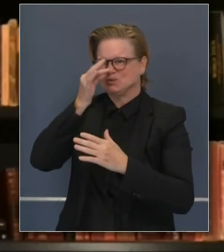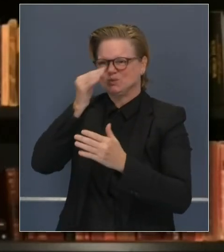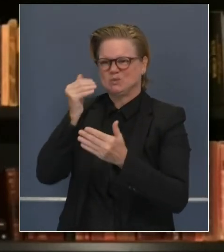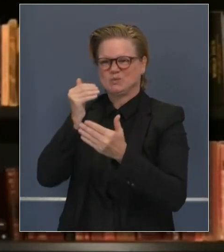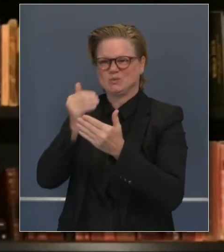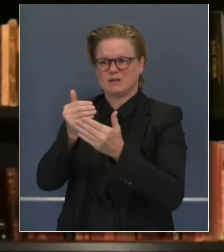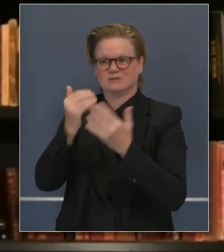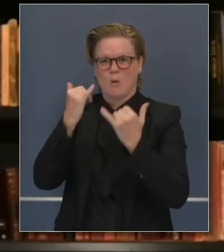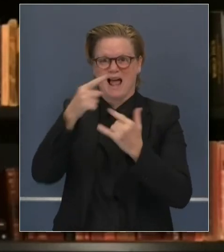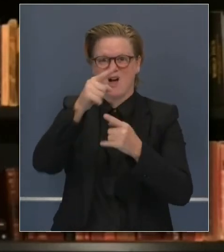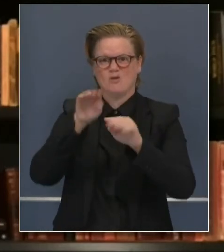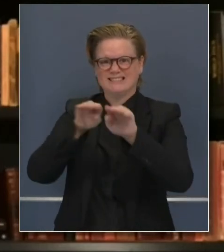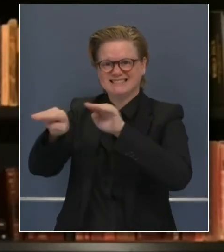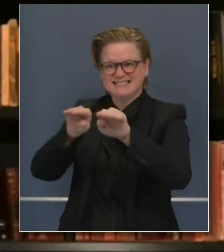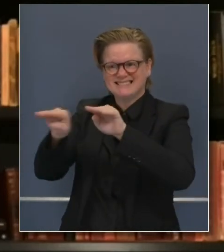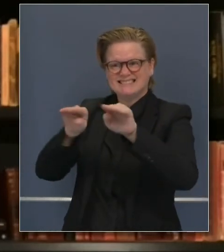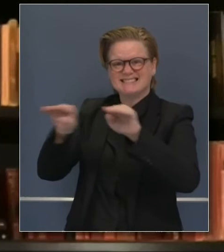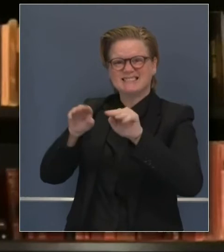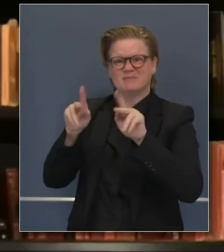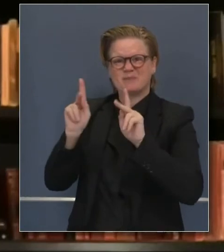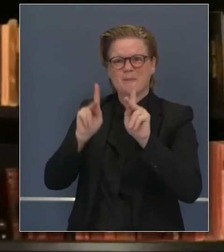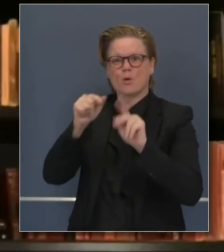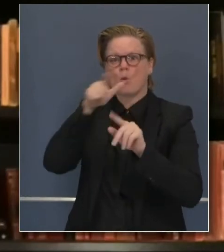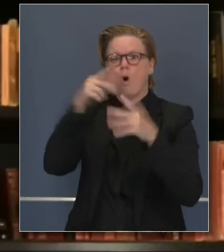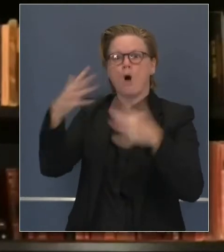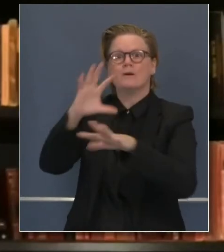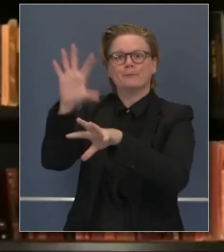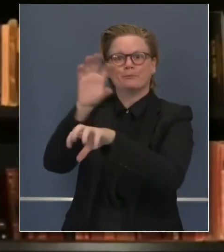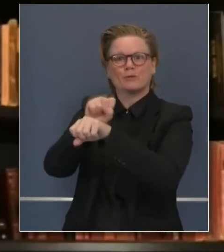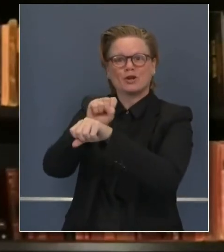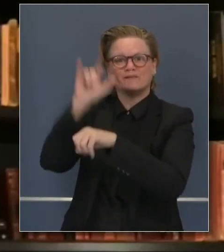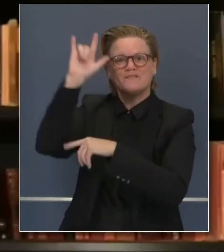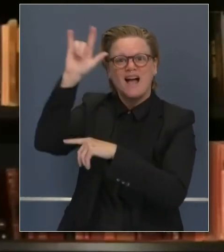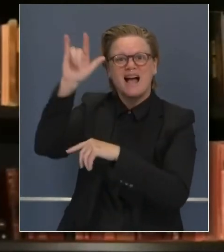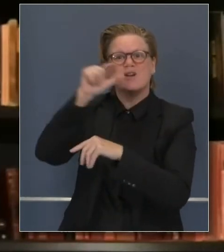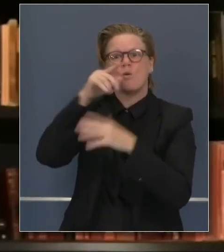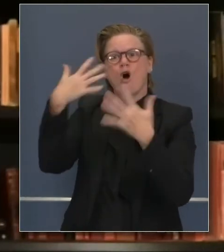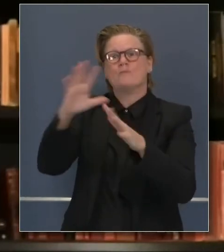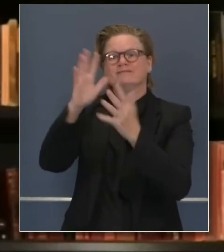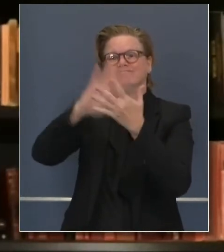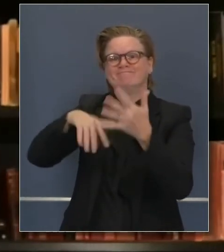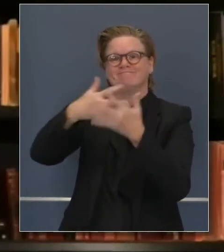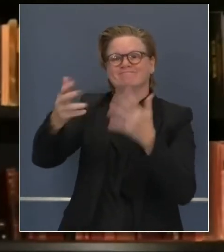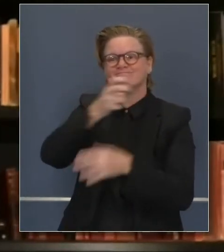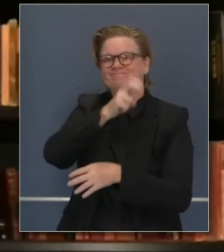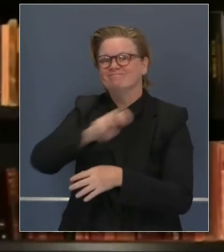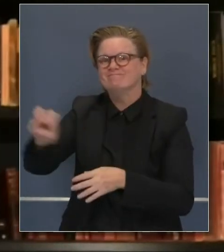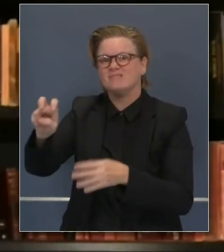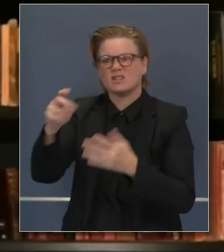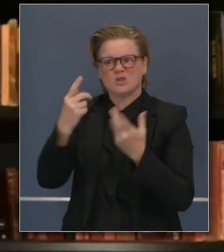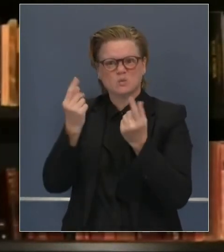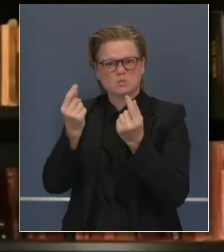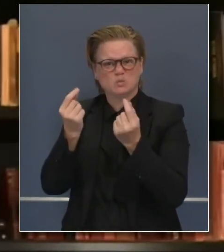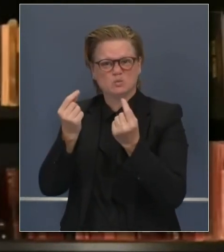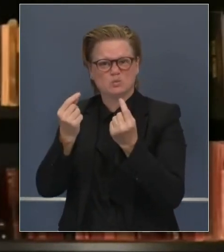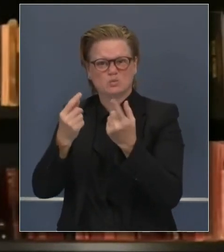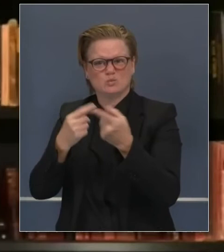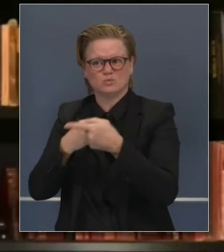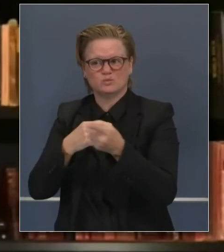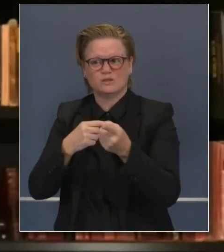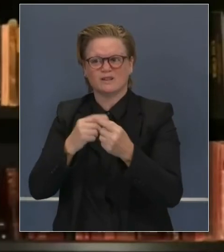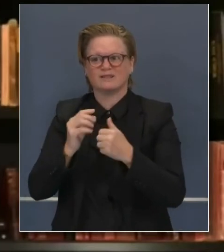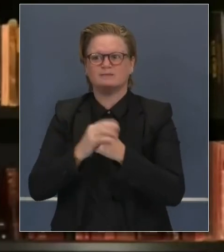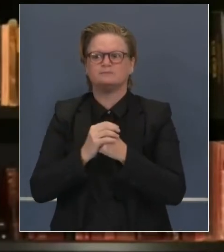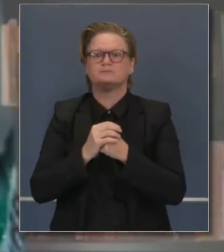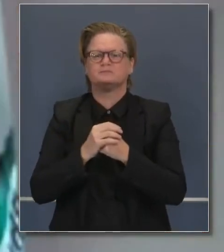quarantine. Yeah, look, well, Dr. Galley, why don't you speak to that once again? Yeah, sure.